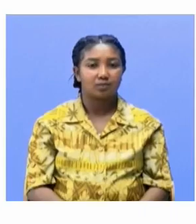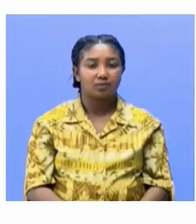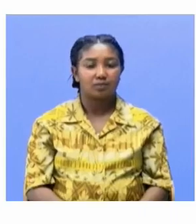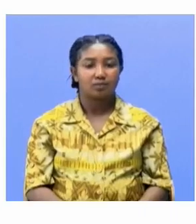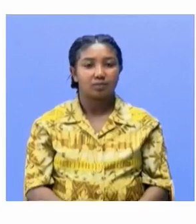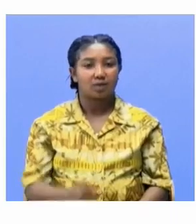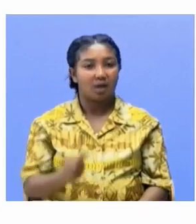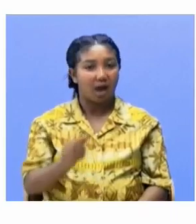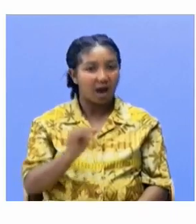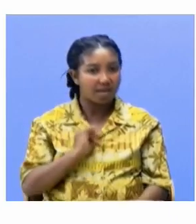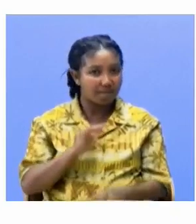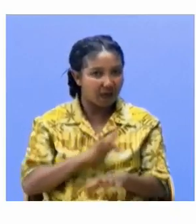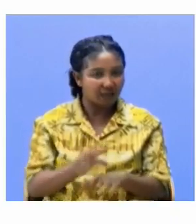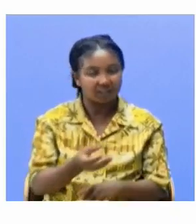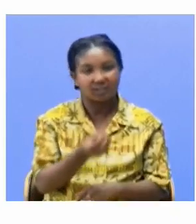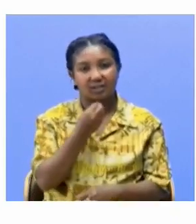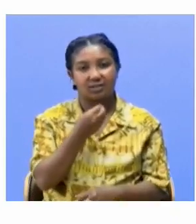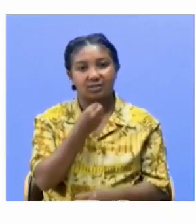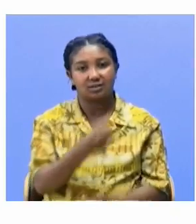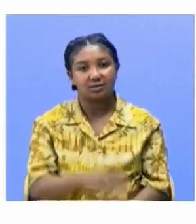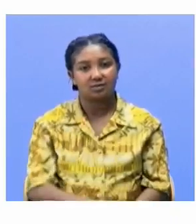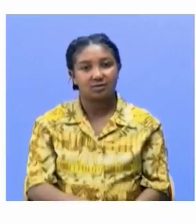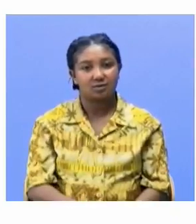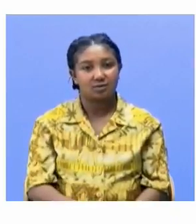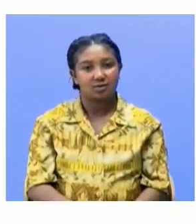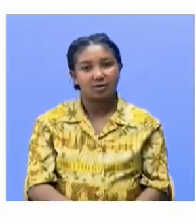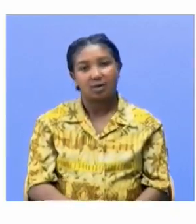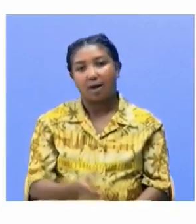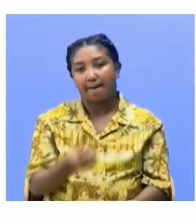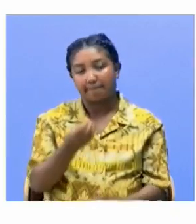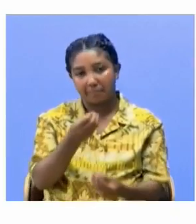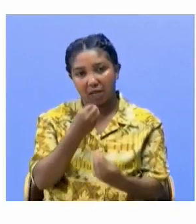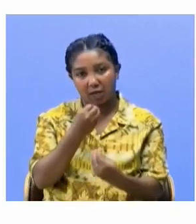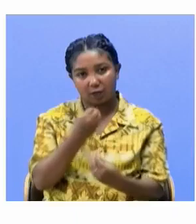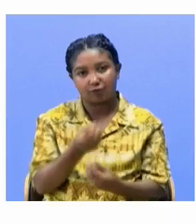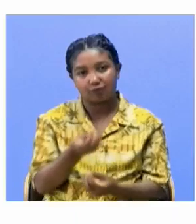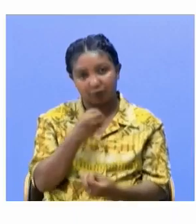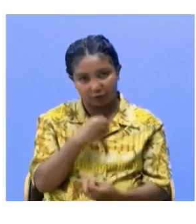I blank eat a meal.